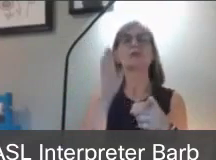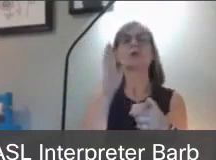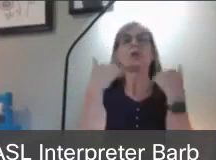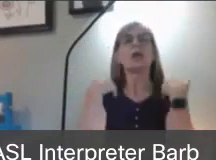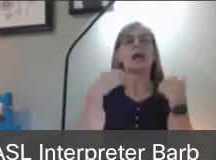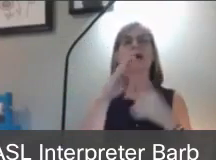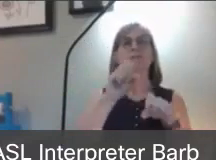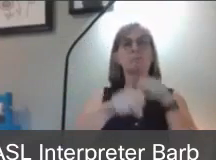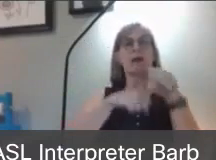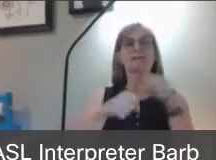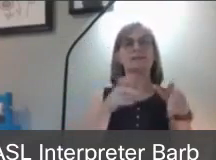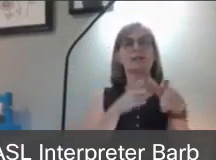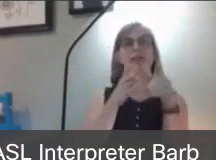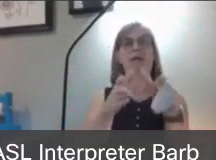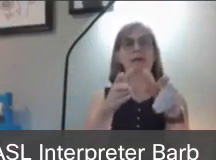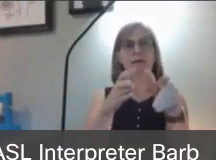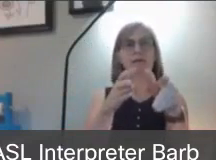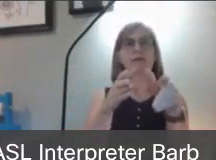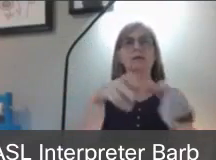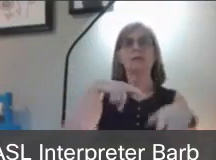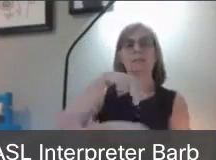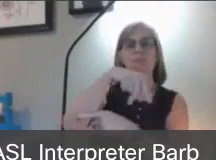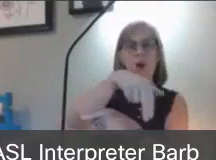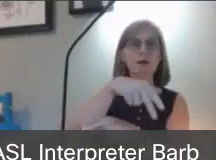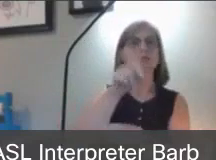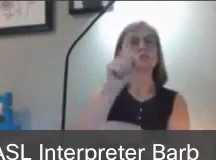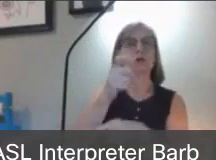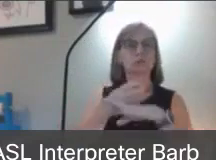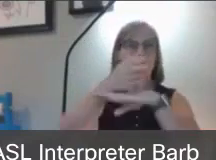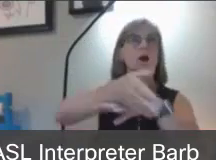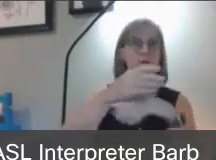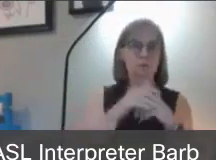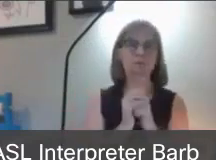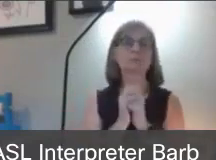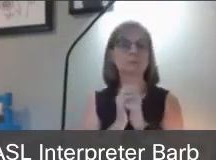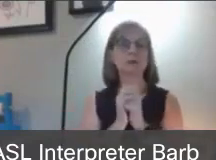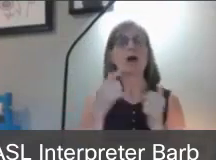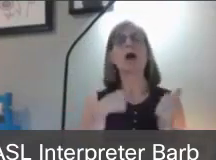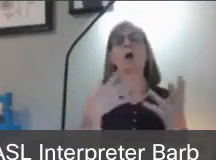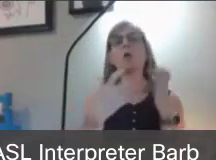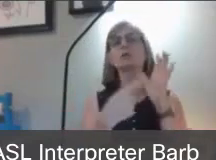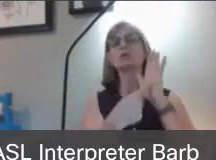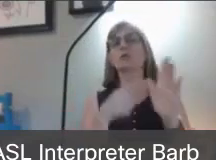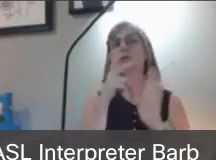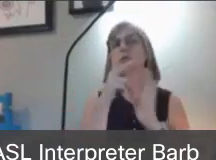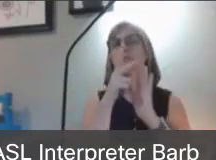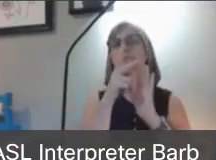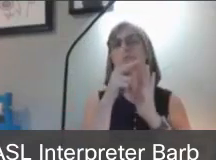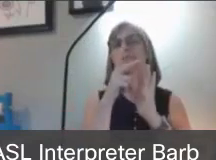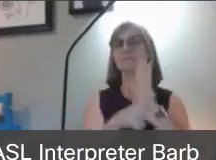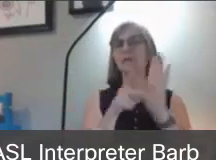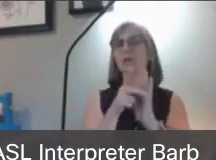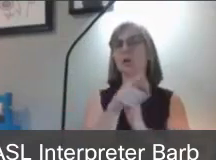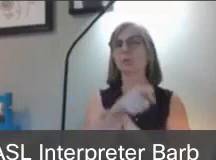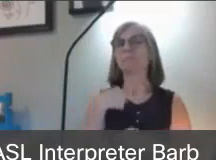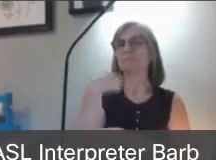to that stop. I'm going to show this video very quickly because I think it's a really wonderful piece of information for all those who